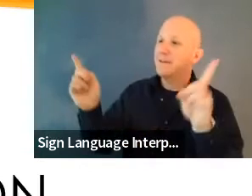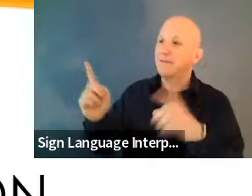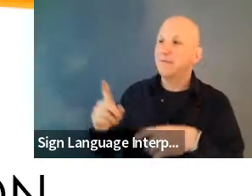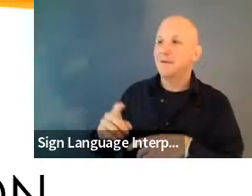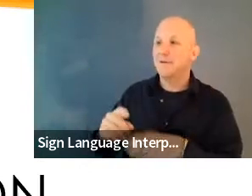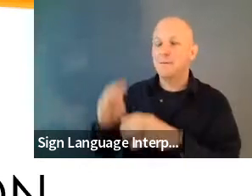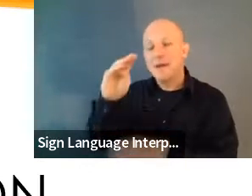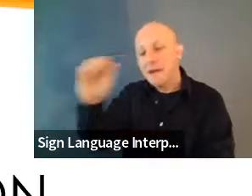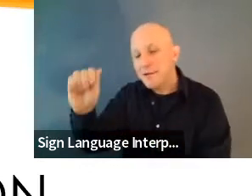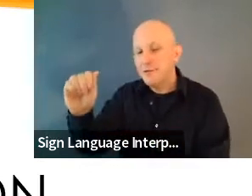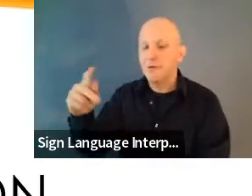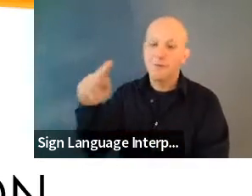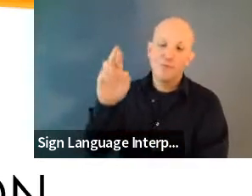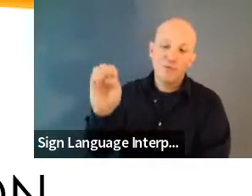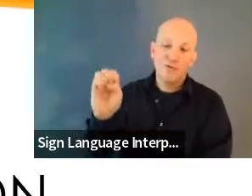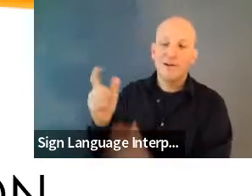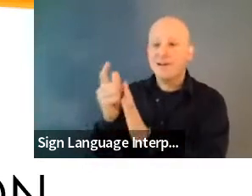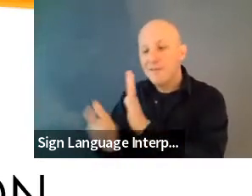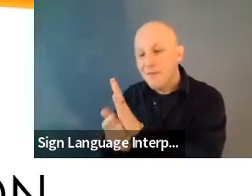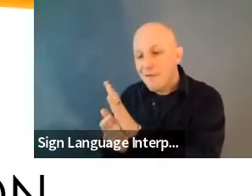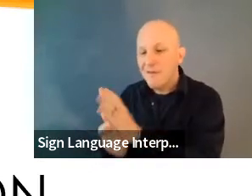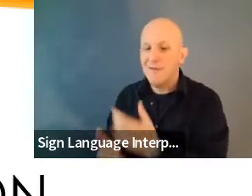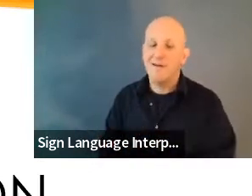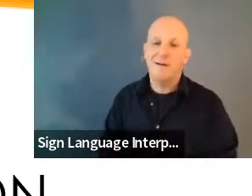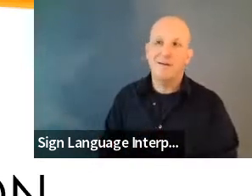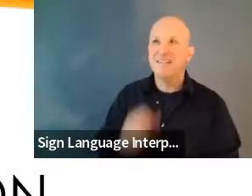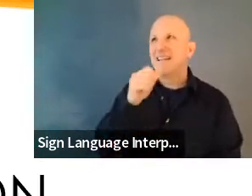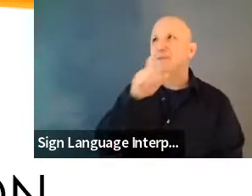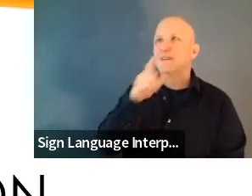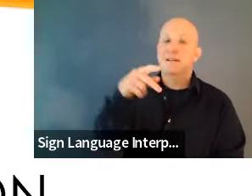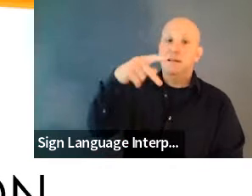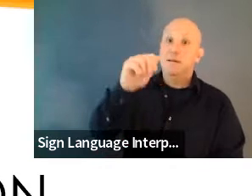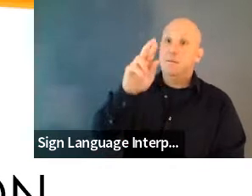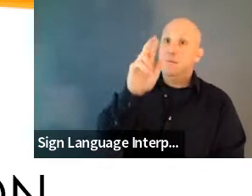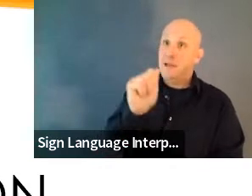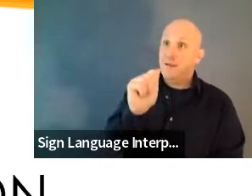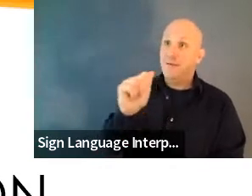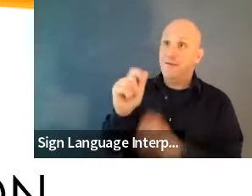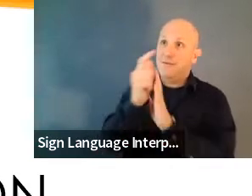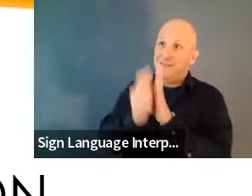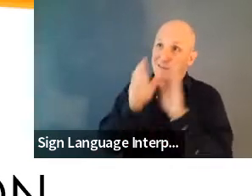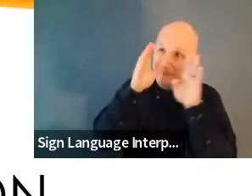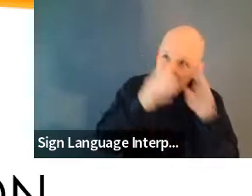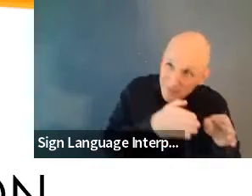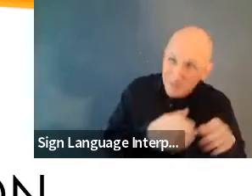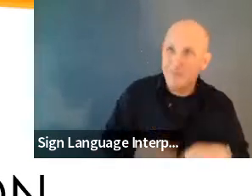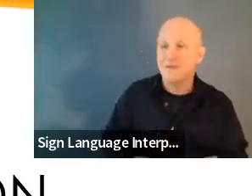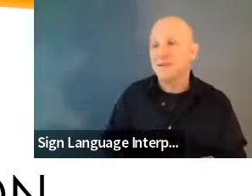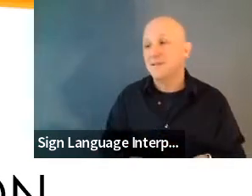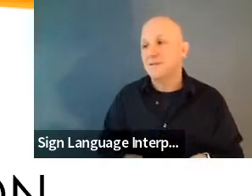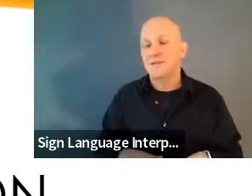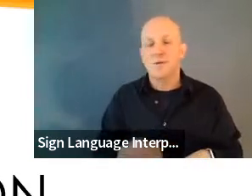else, since there isn't that paralegal component. At the 4 years, our program is awesome. They'll have all the paralegal stuff that they